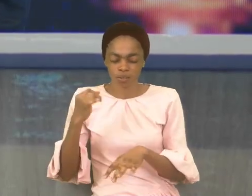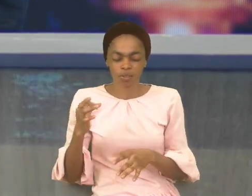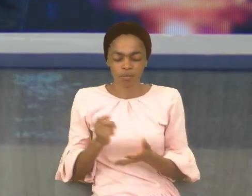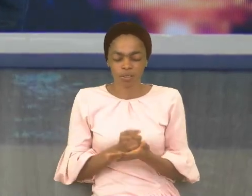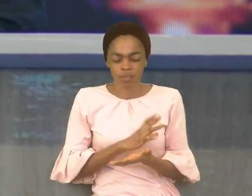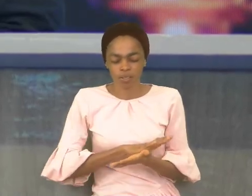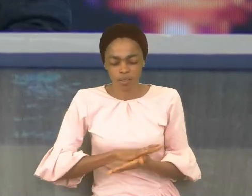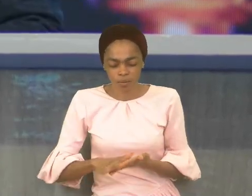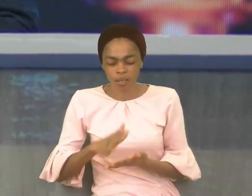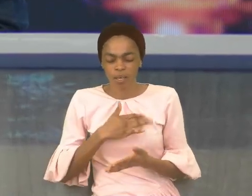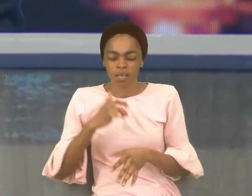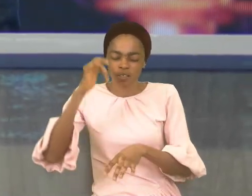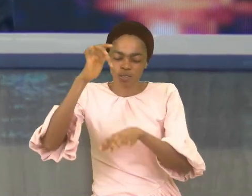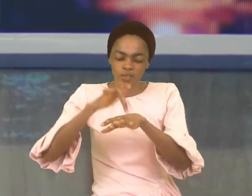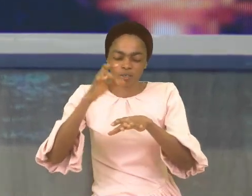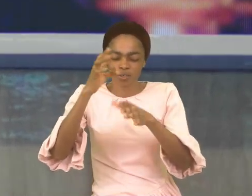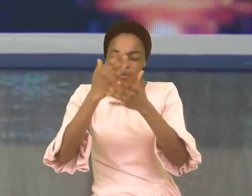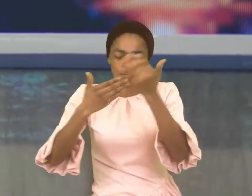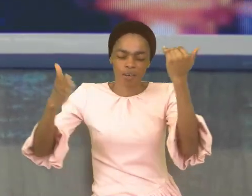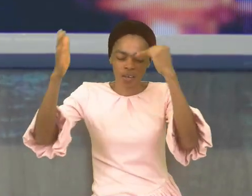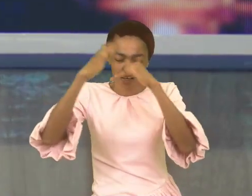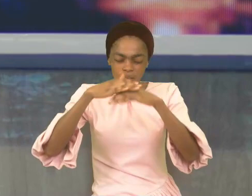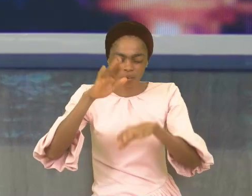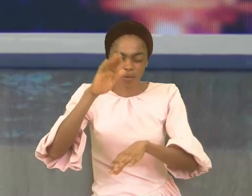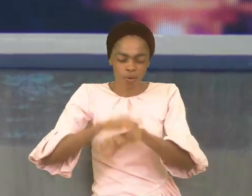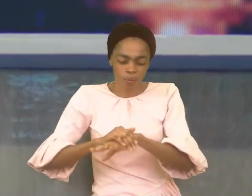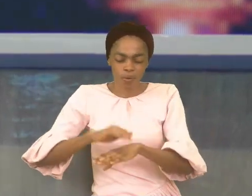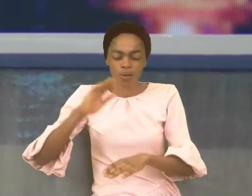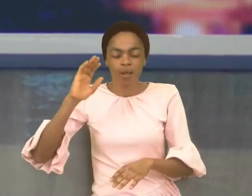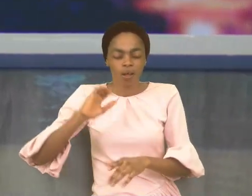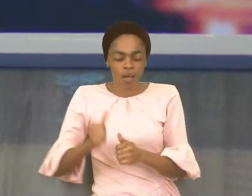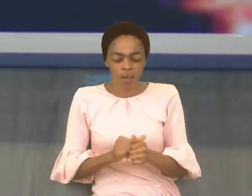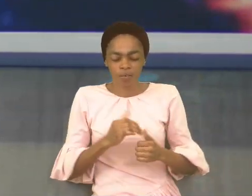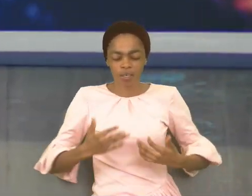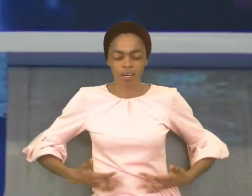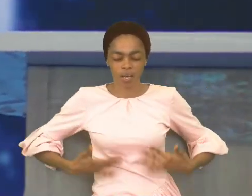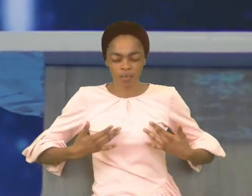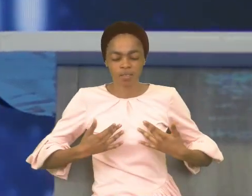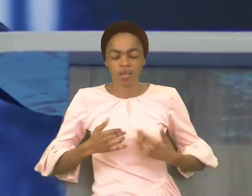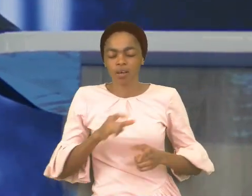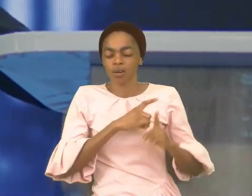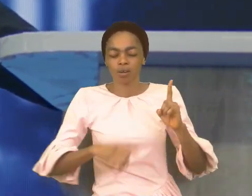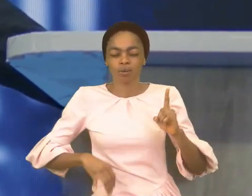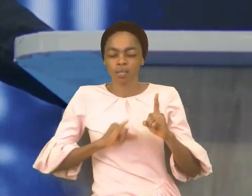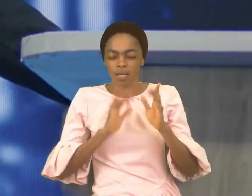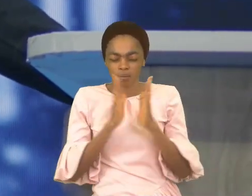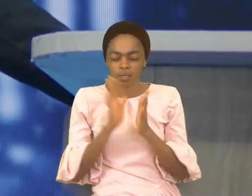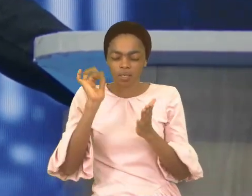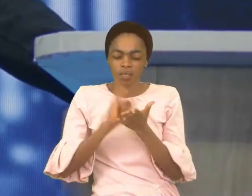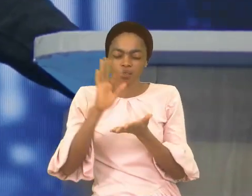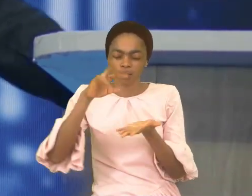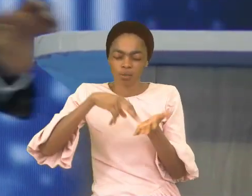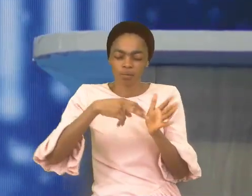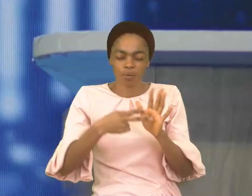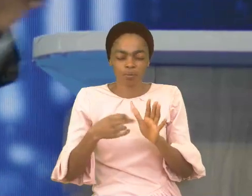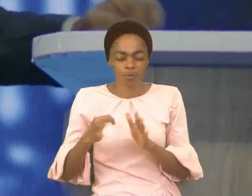every life. Lord, I pray that your purpose of having us at the retreat, your